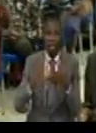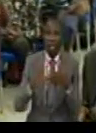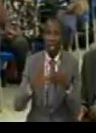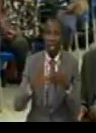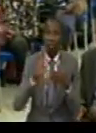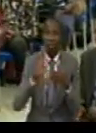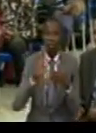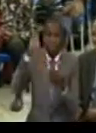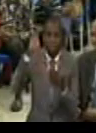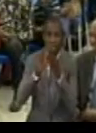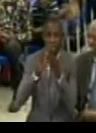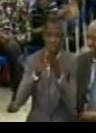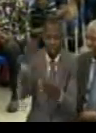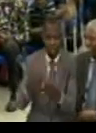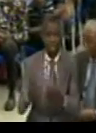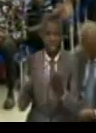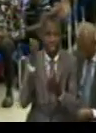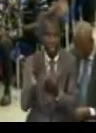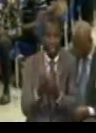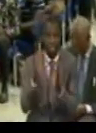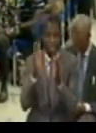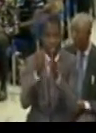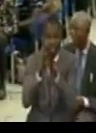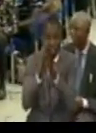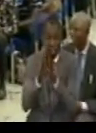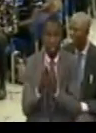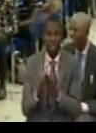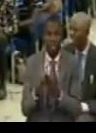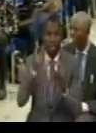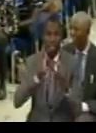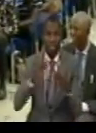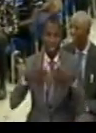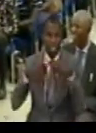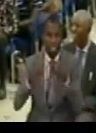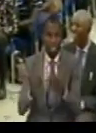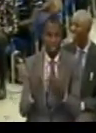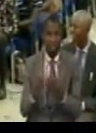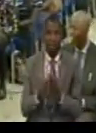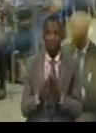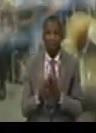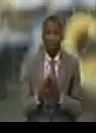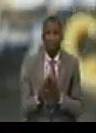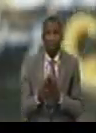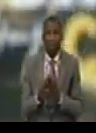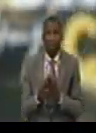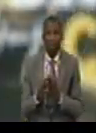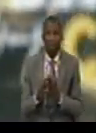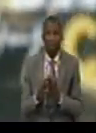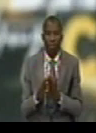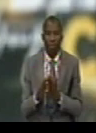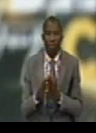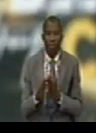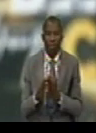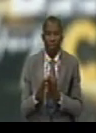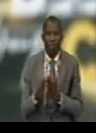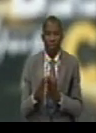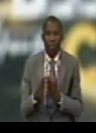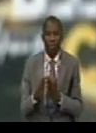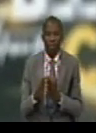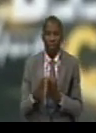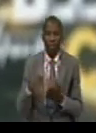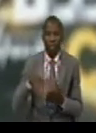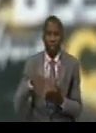Amen. She's healed, you are healed. Port Harcourt Choir, please.